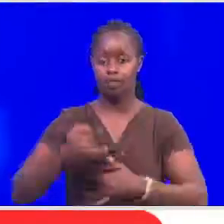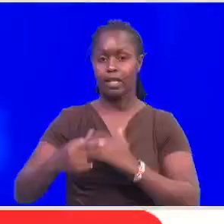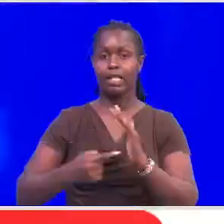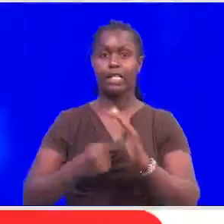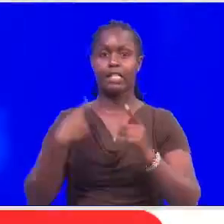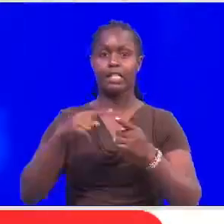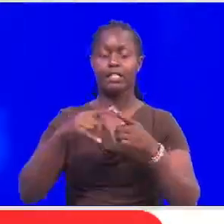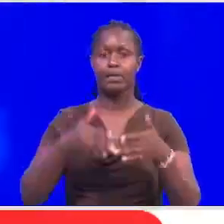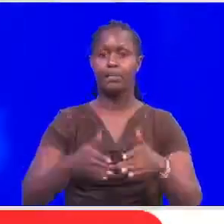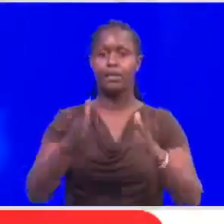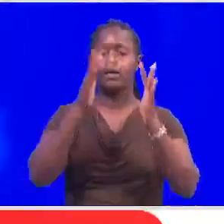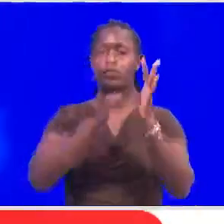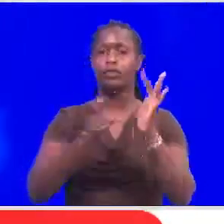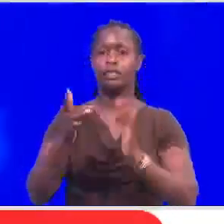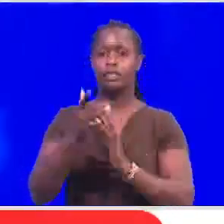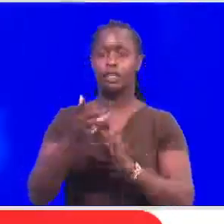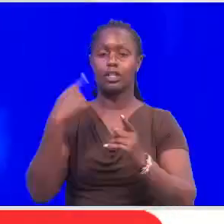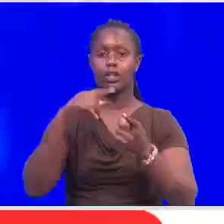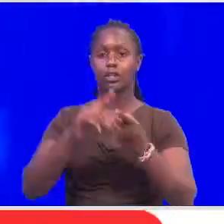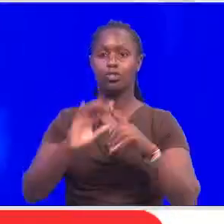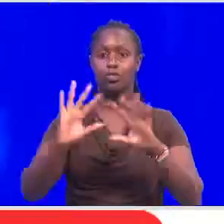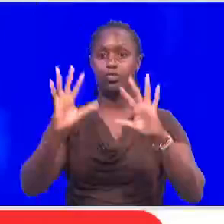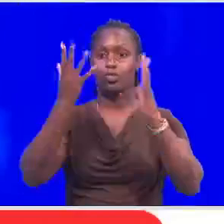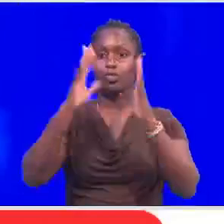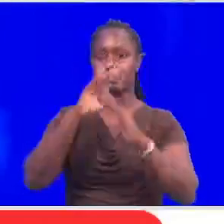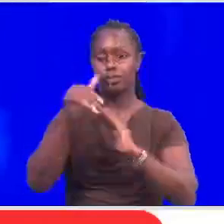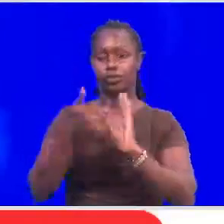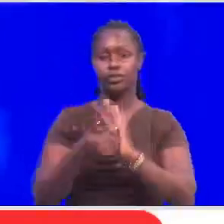Jesus Christ with jubilation and praise.